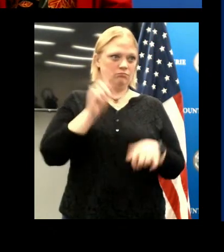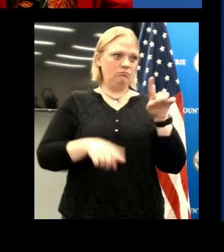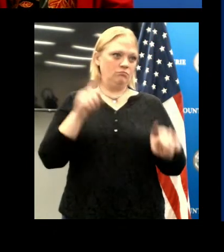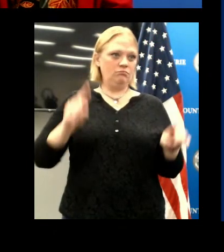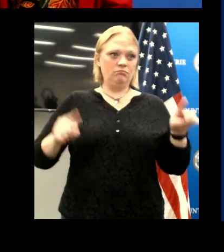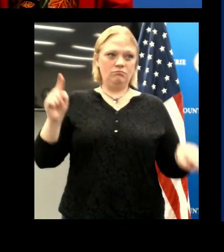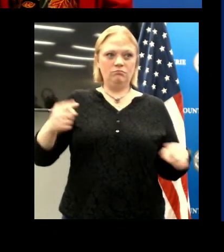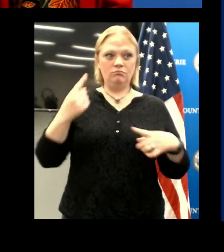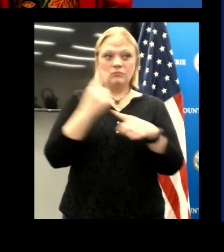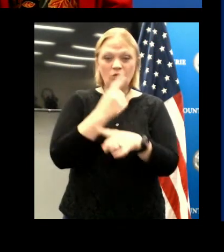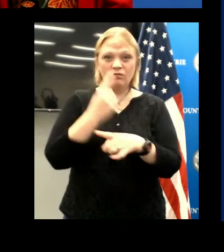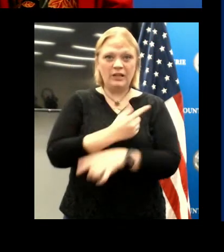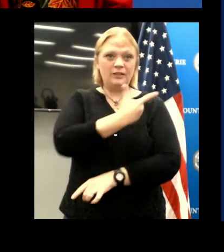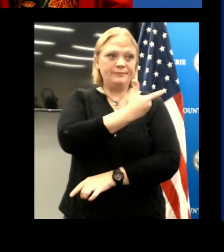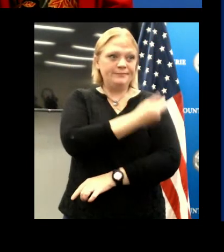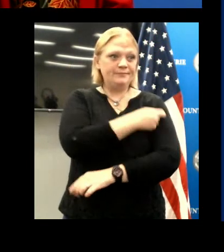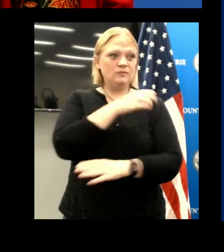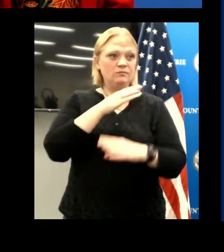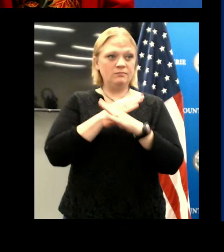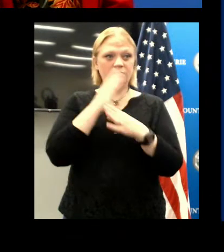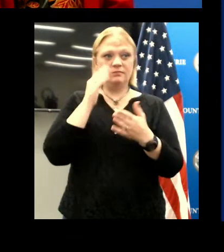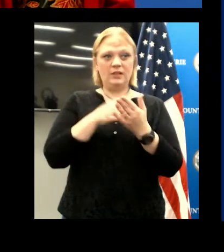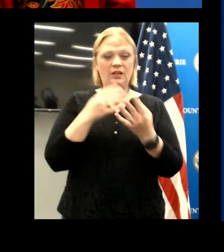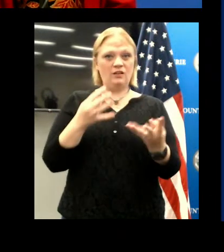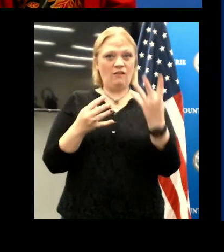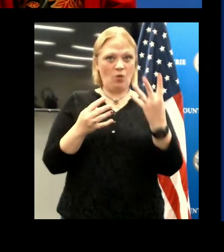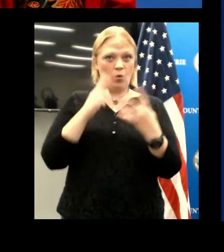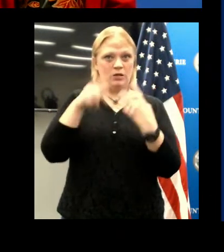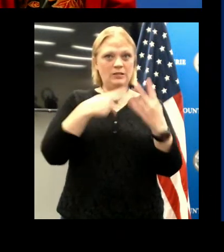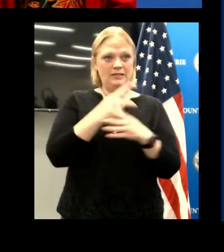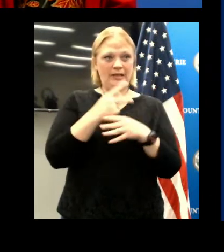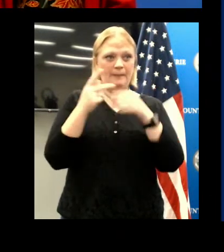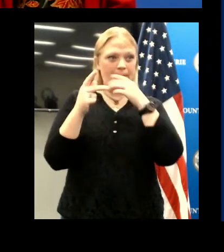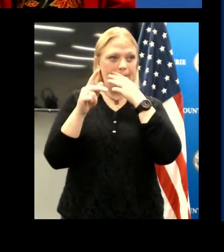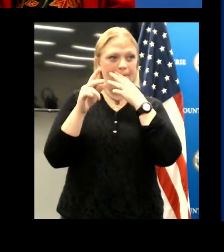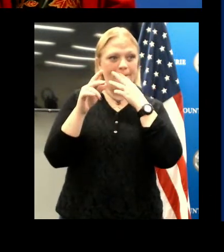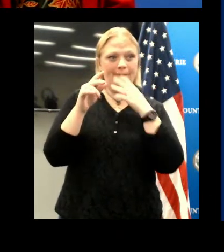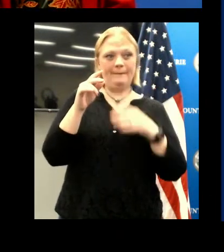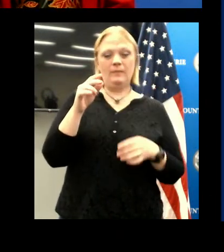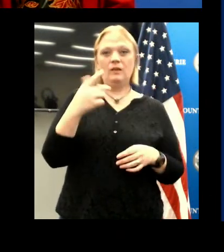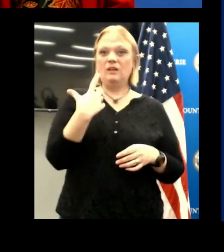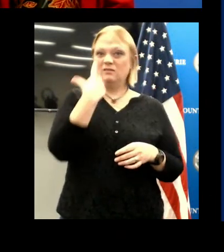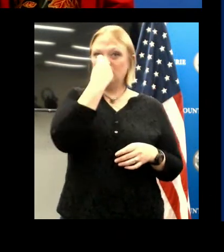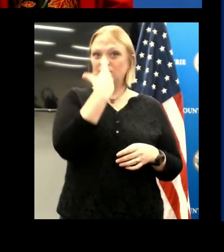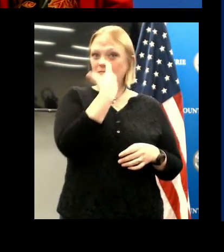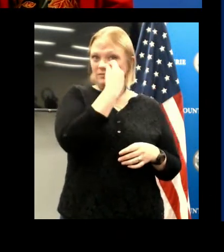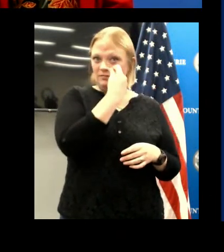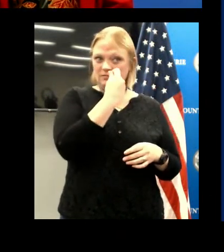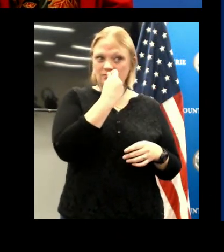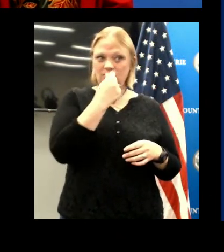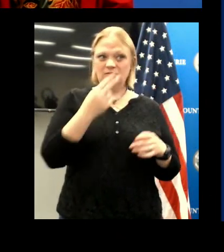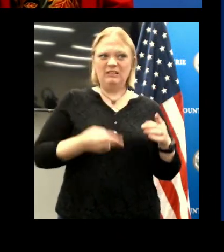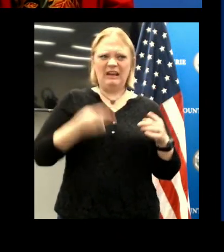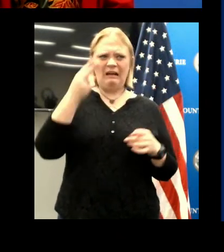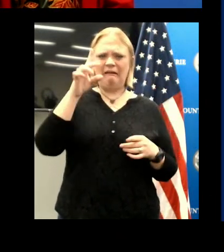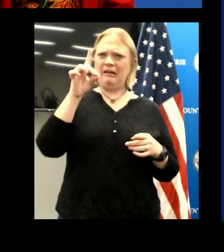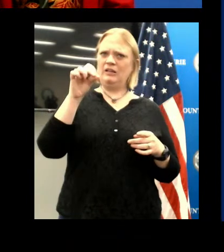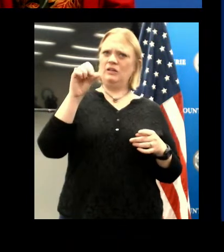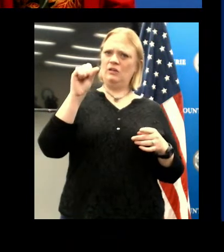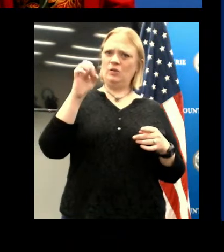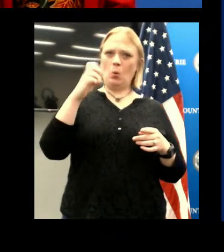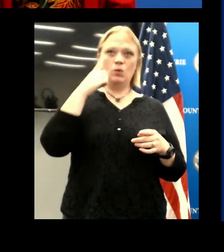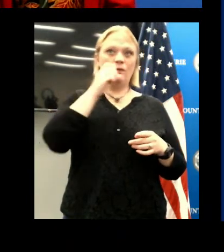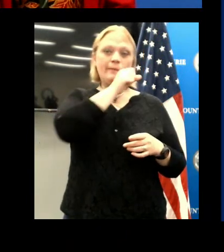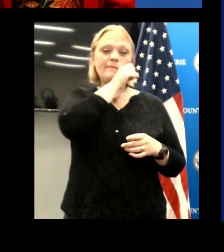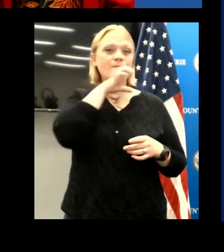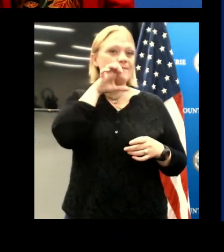The regular flu vaccine that protects against 4 strains of influenza, the nasal spray, the high-dose vaccine for our